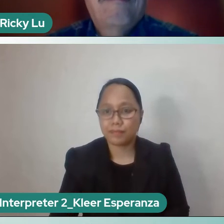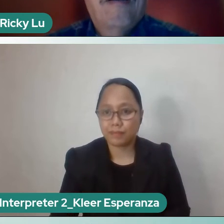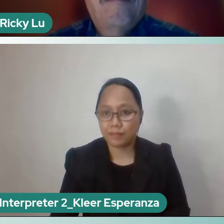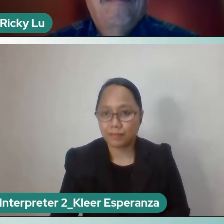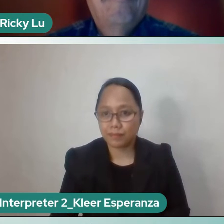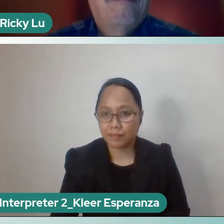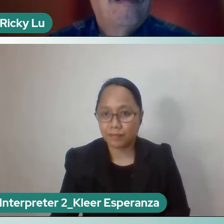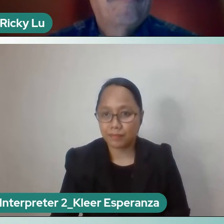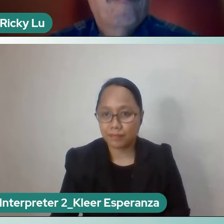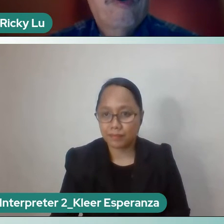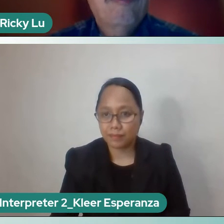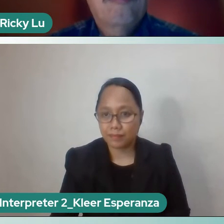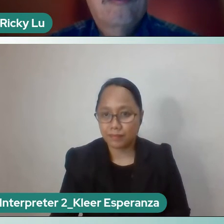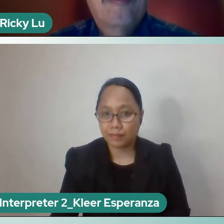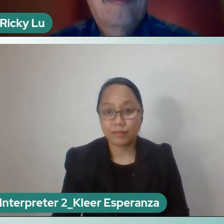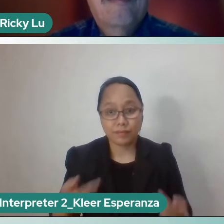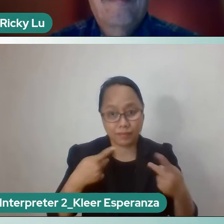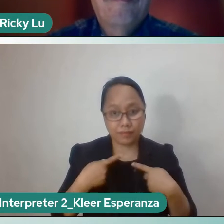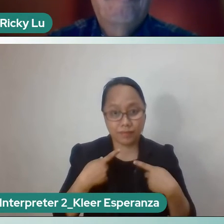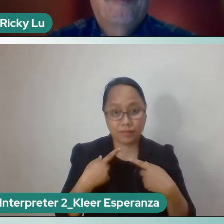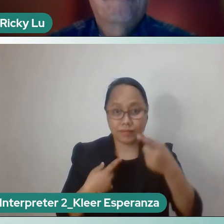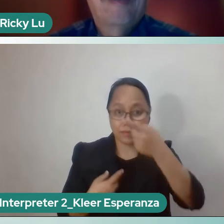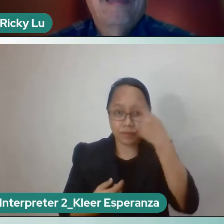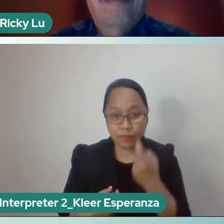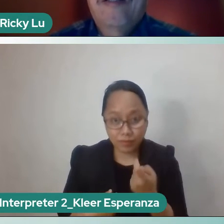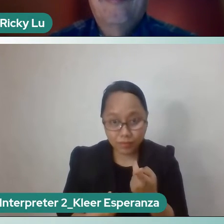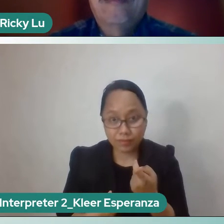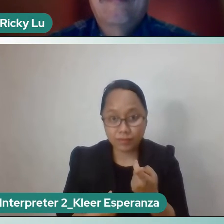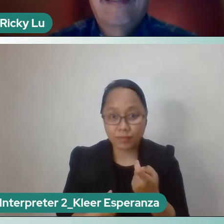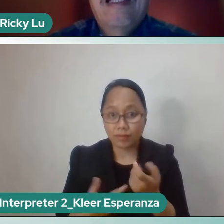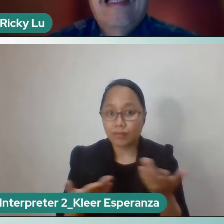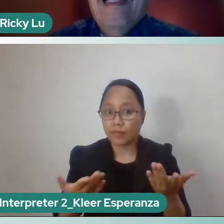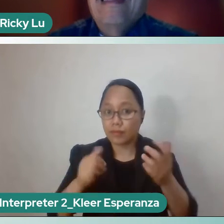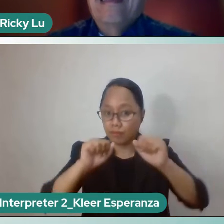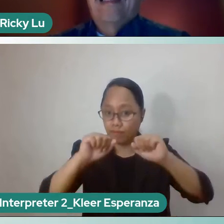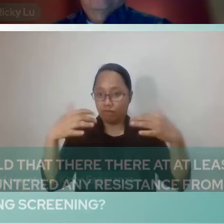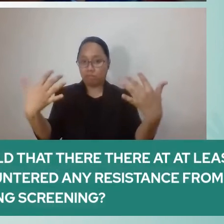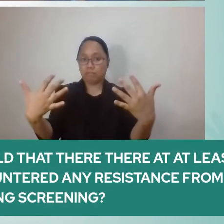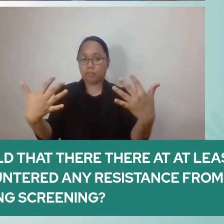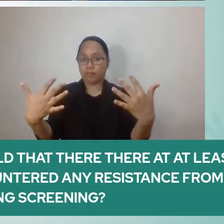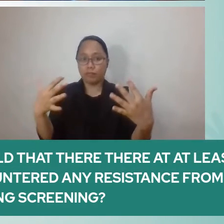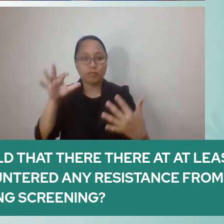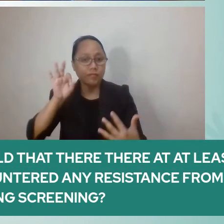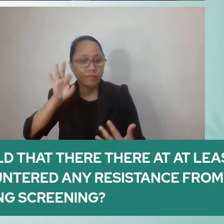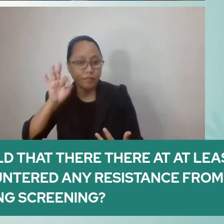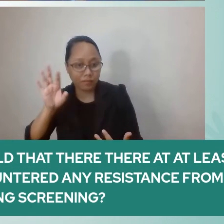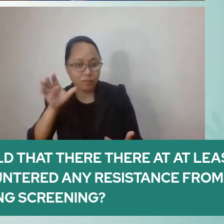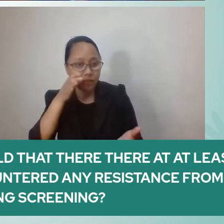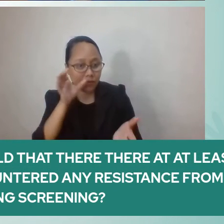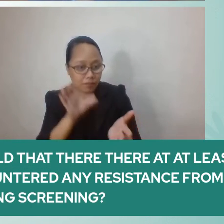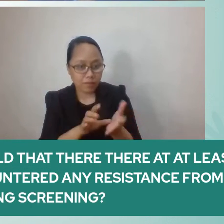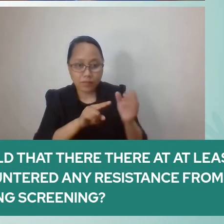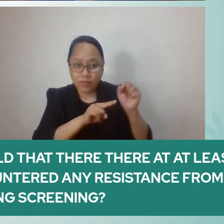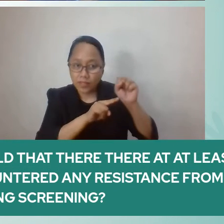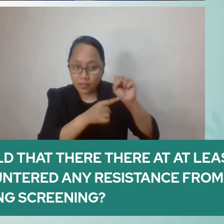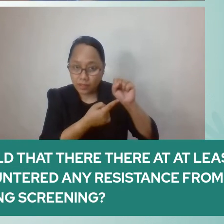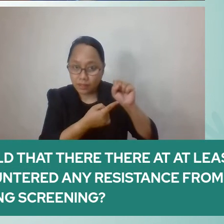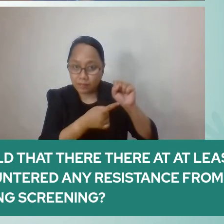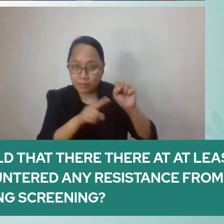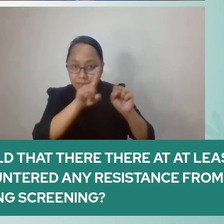couple of questions that have been posed by the audience. And I'd like to start with a question to